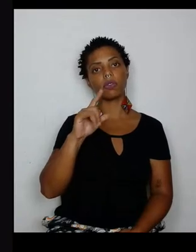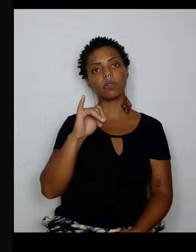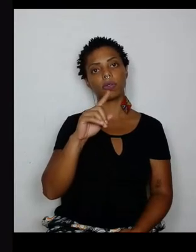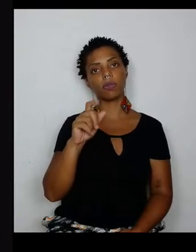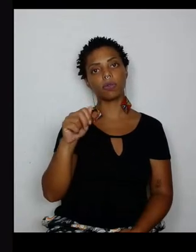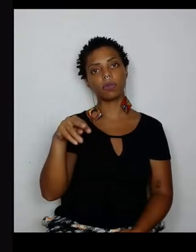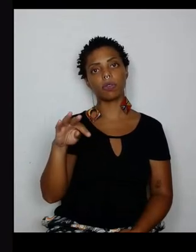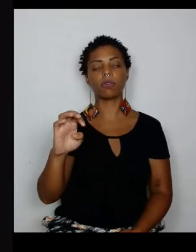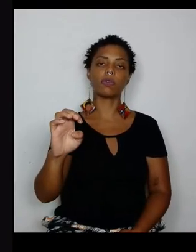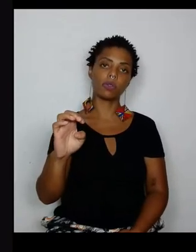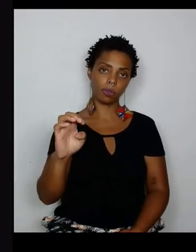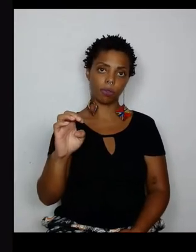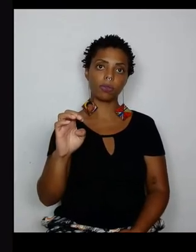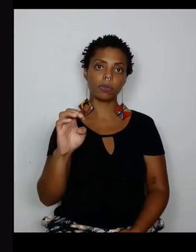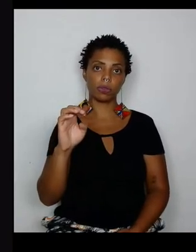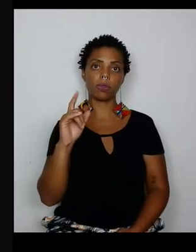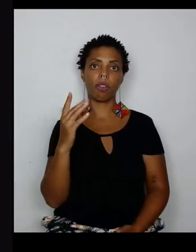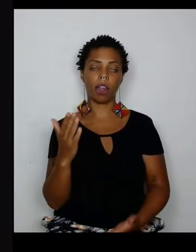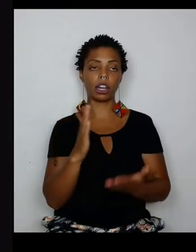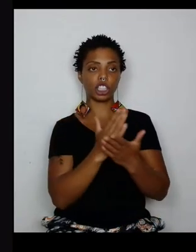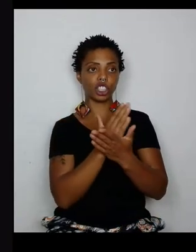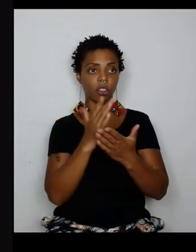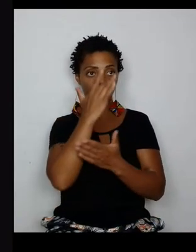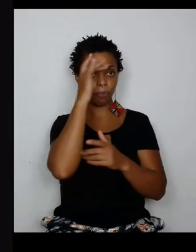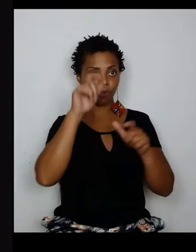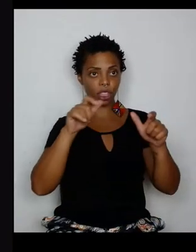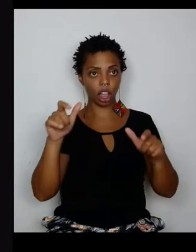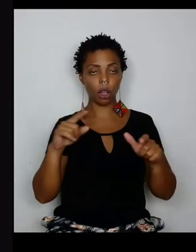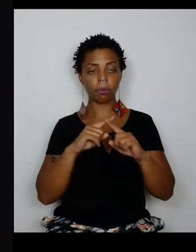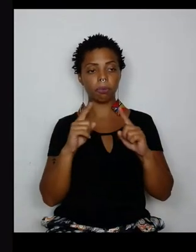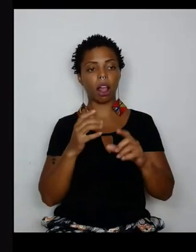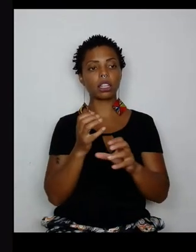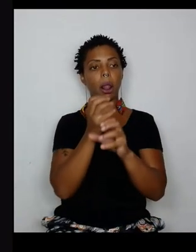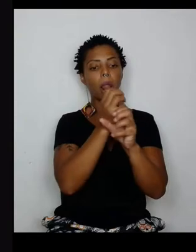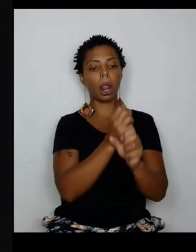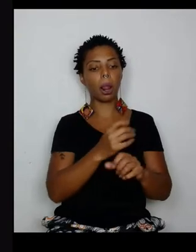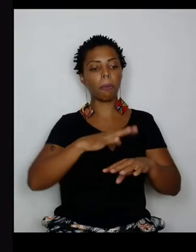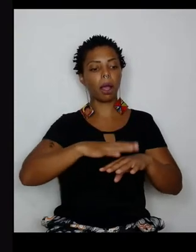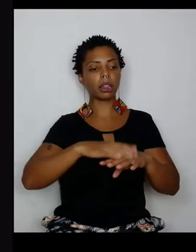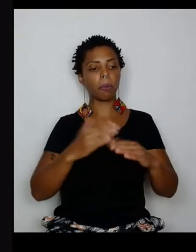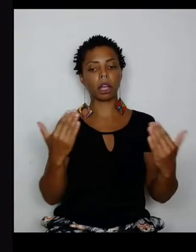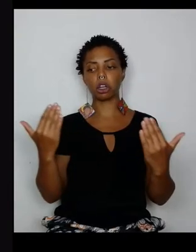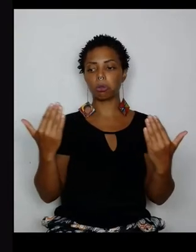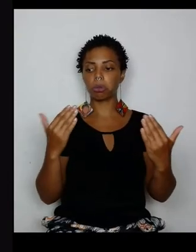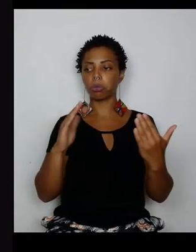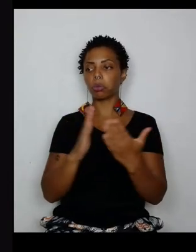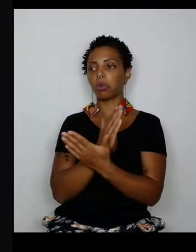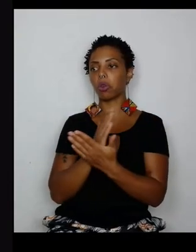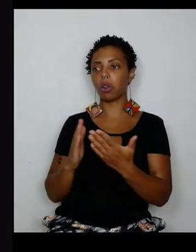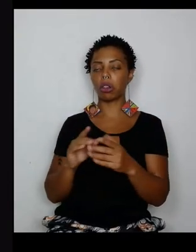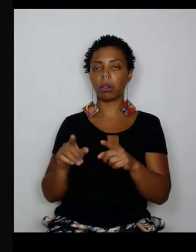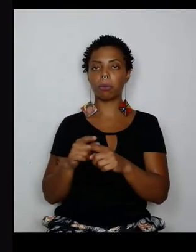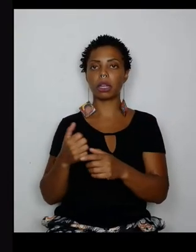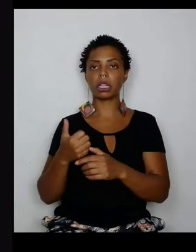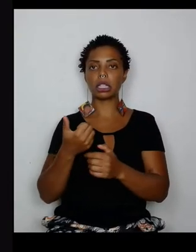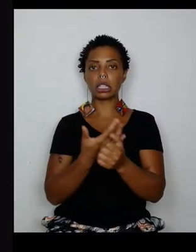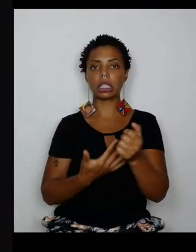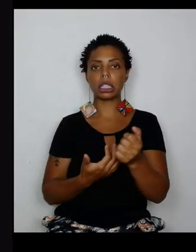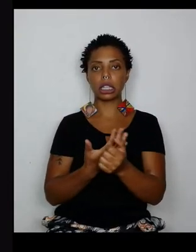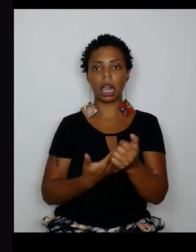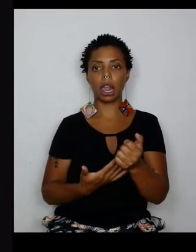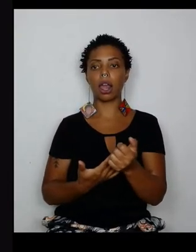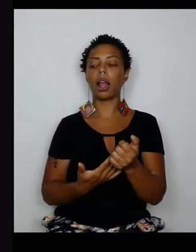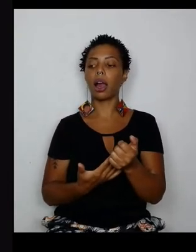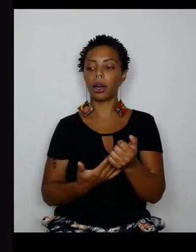mathematic and sanguinary calculations of mixite as in the tableau de caste